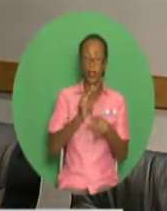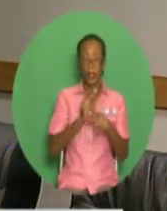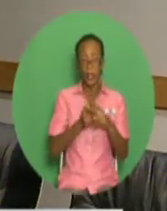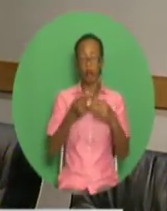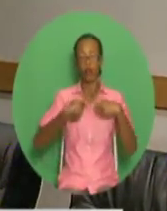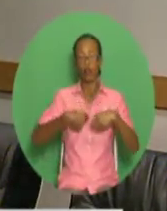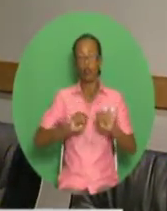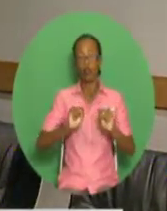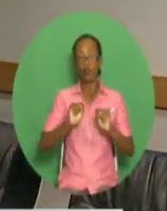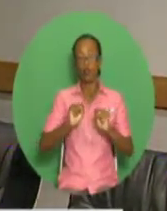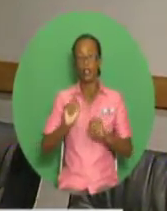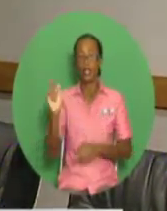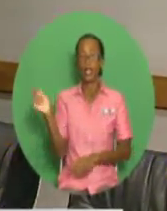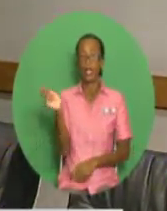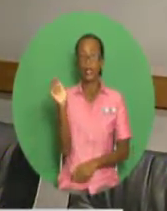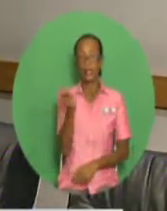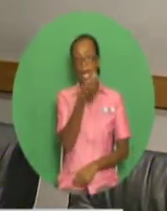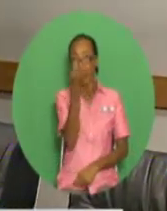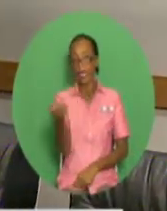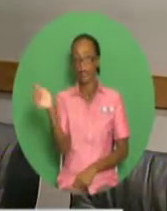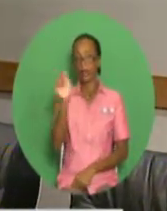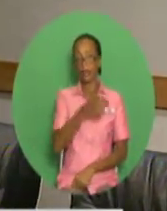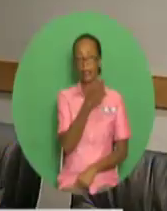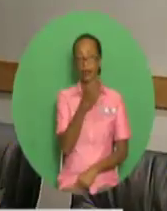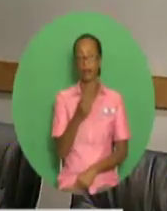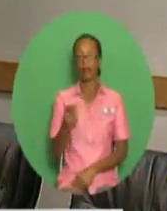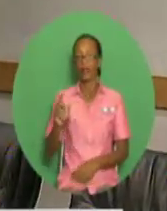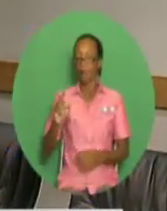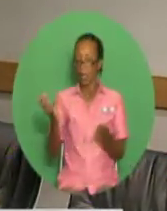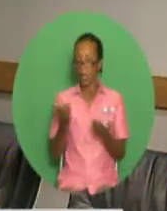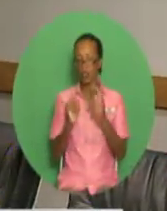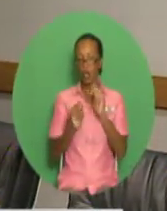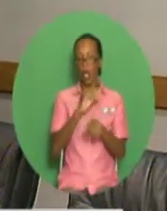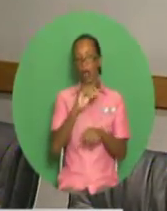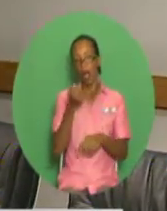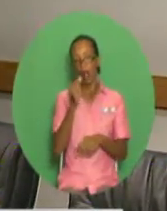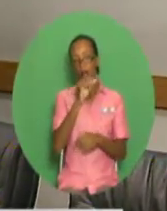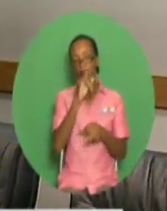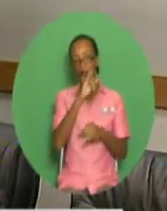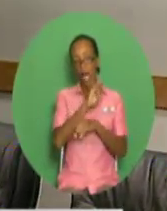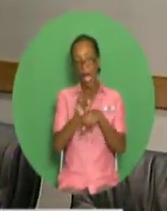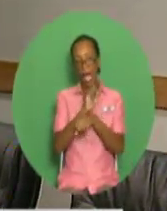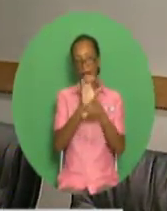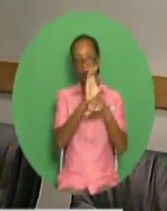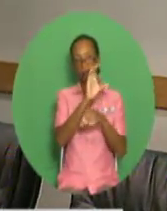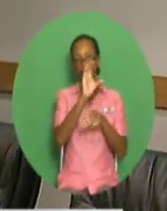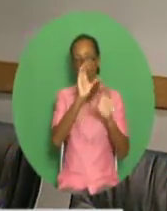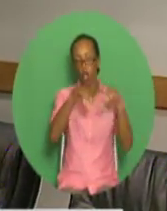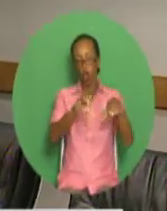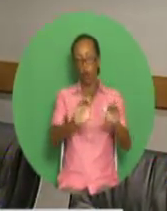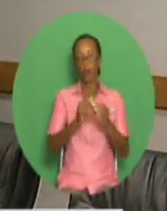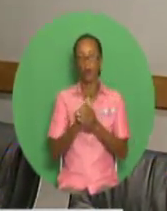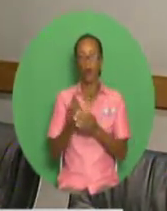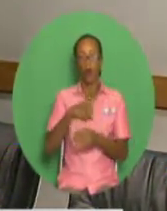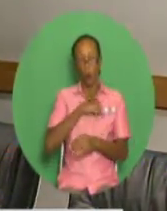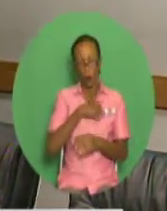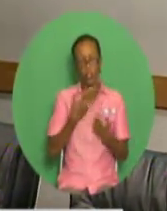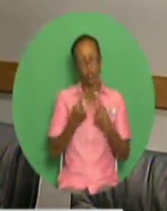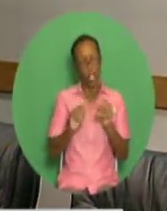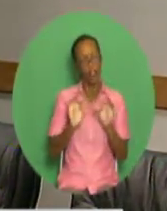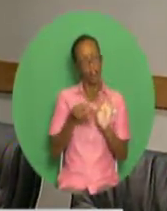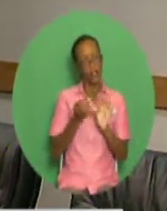as well and up the islands. And what we have been doing, Madam Speaker, as well as all this hard work with the athletes, we have been righting a number of wrongs that